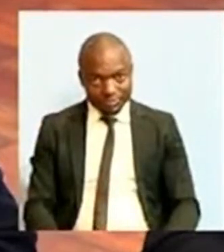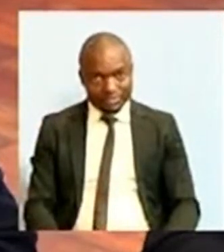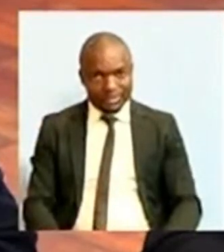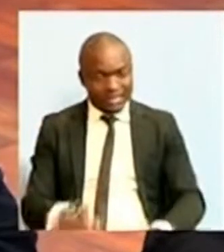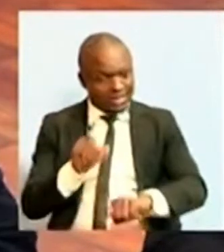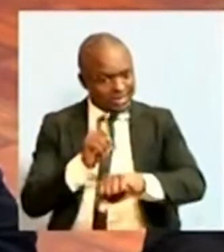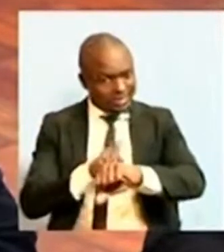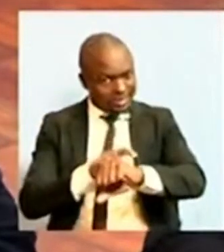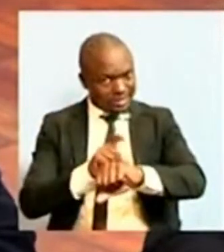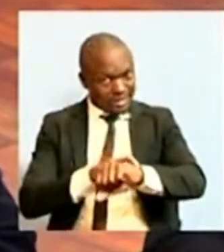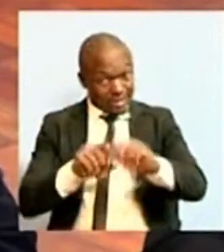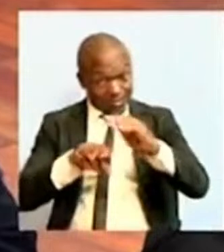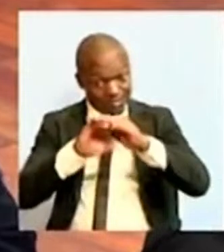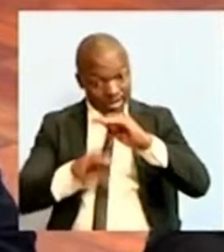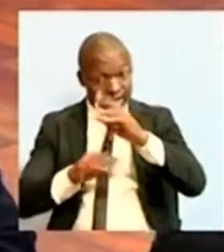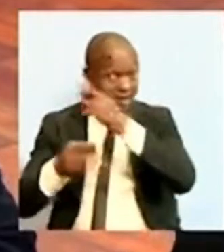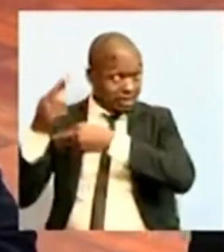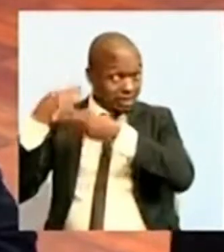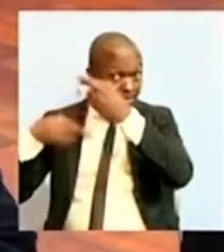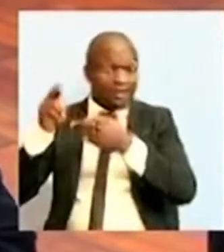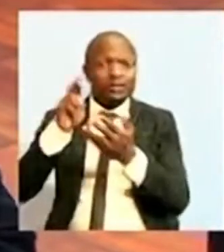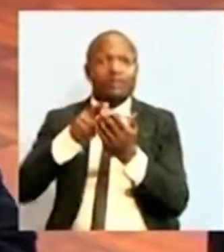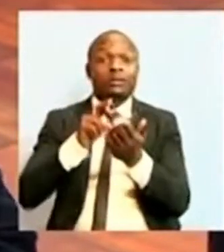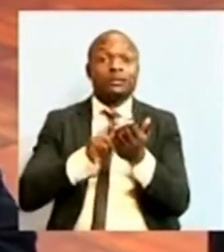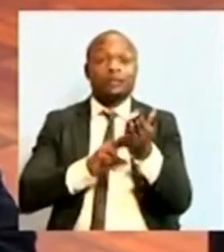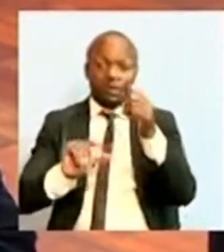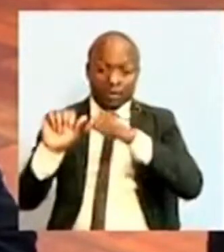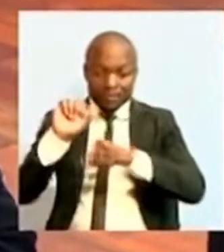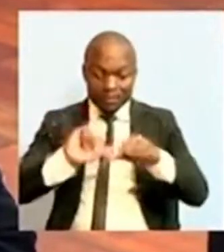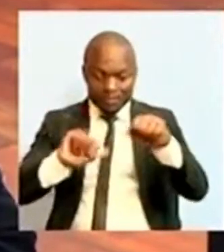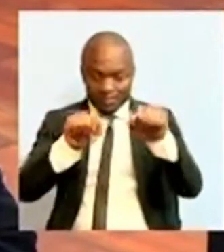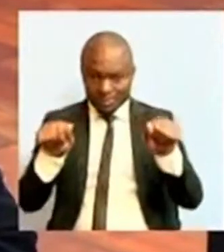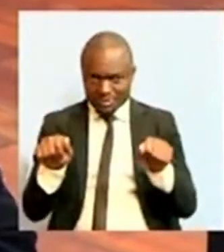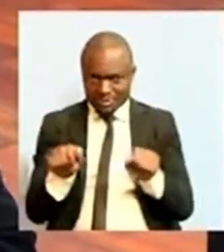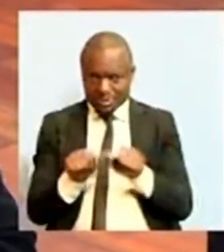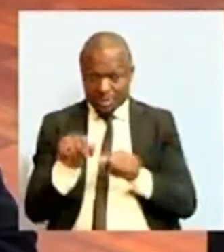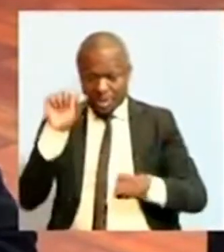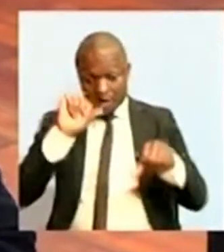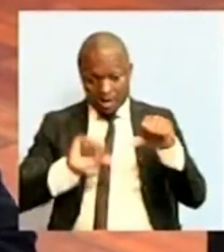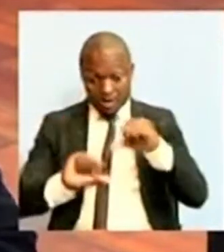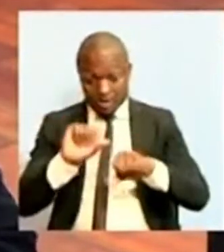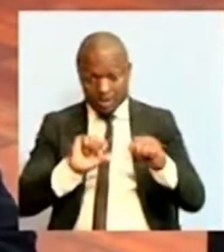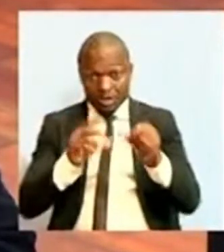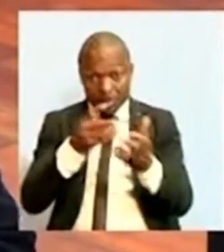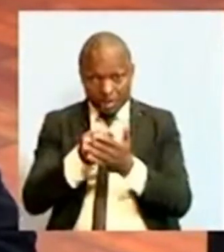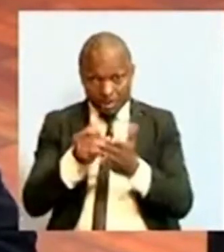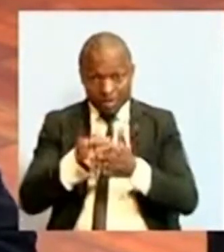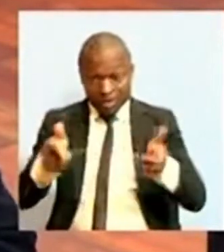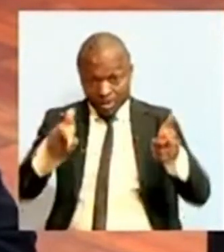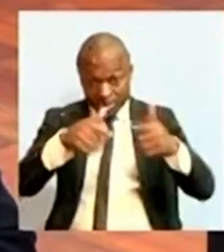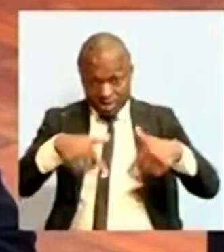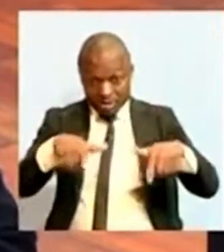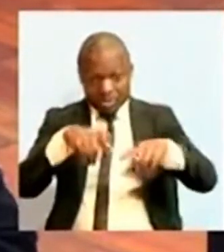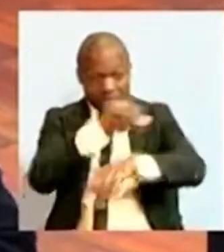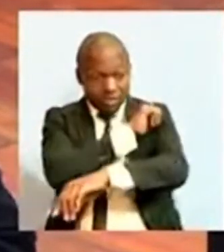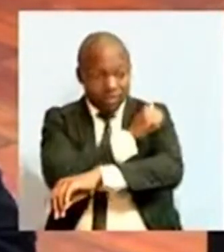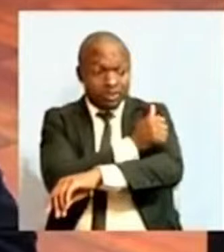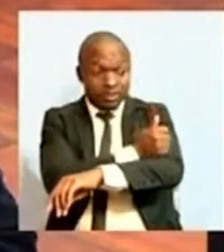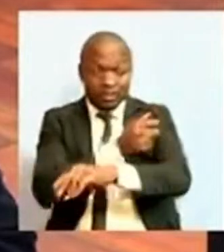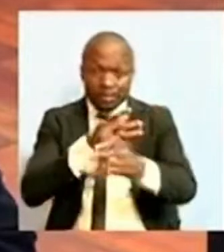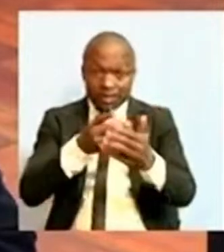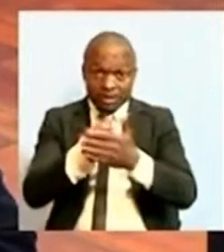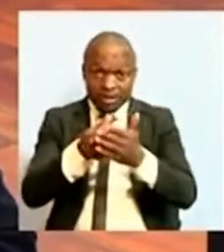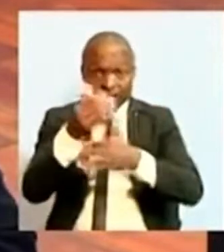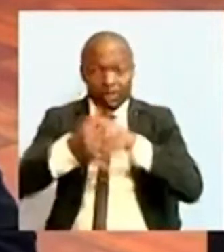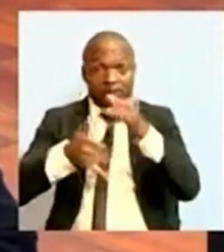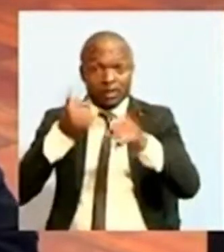During the period under review, Chair, the report of the Auditor General on the audit of the accounts of the local authorities for financial